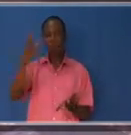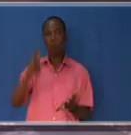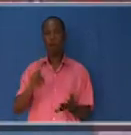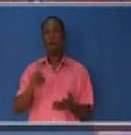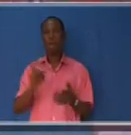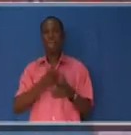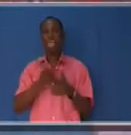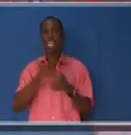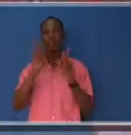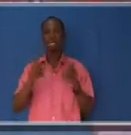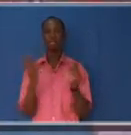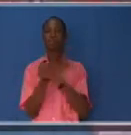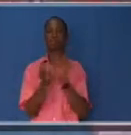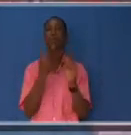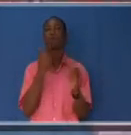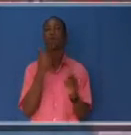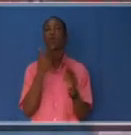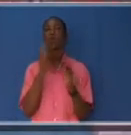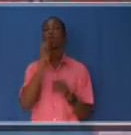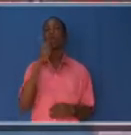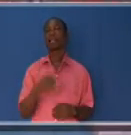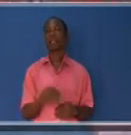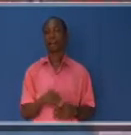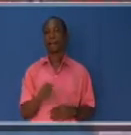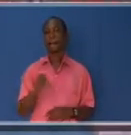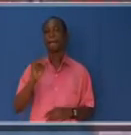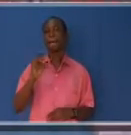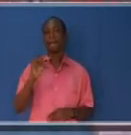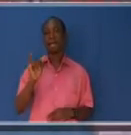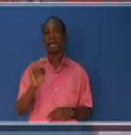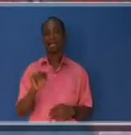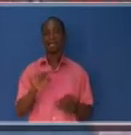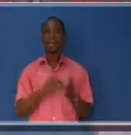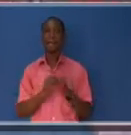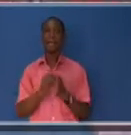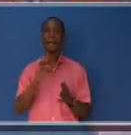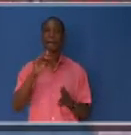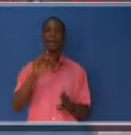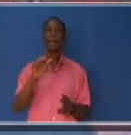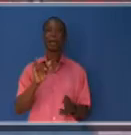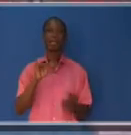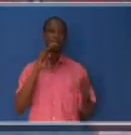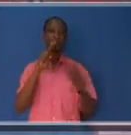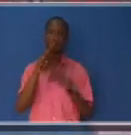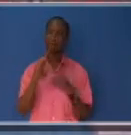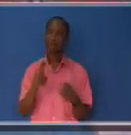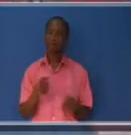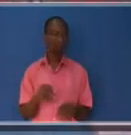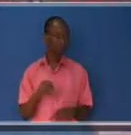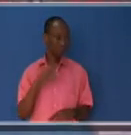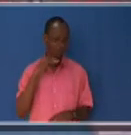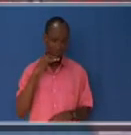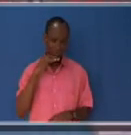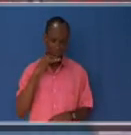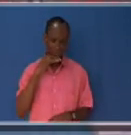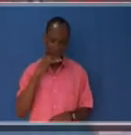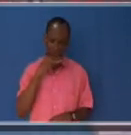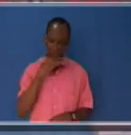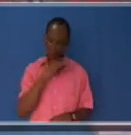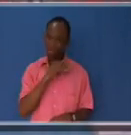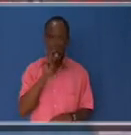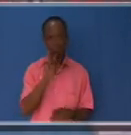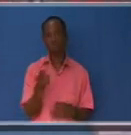to see him was a woman, Mary Magdalene. So she is a prophetess. She is a lady evangelist. She